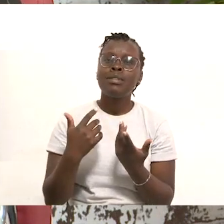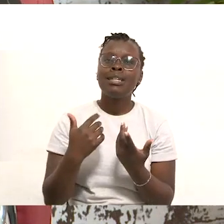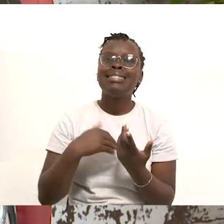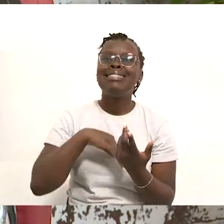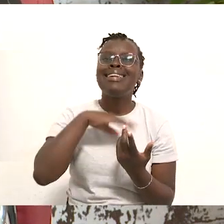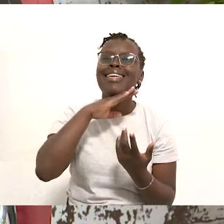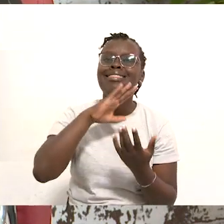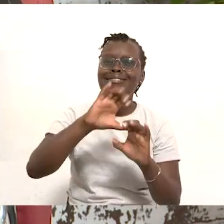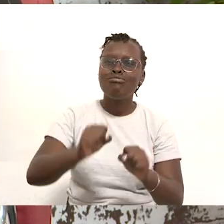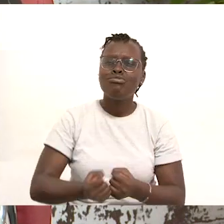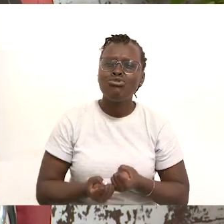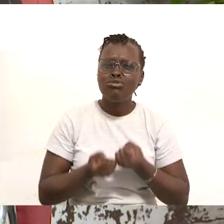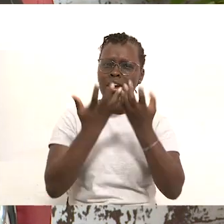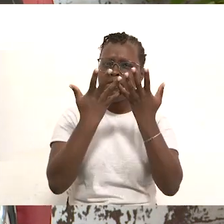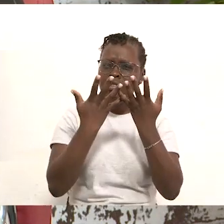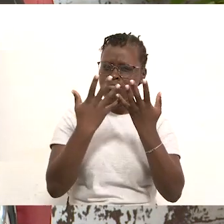sacrifice.